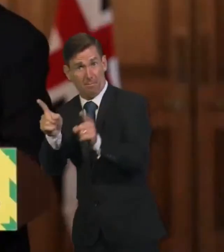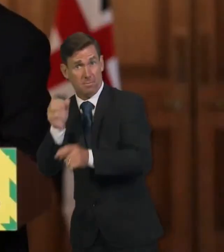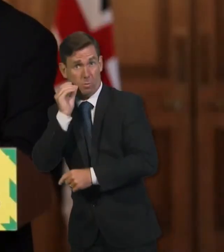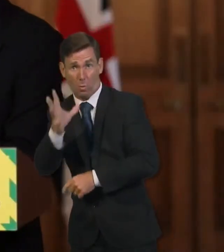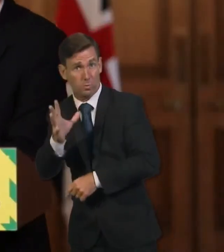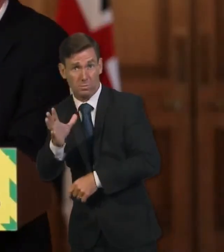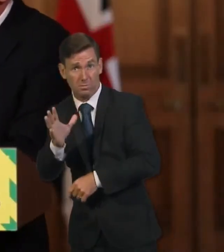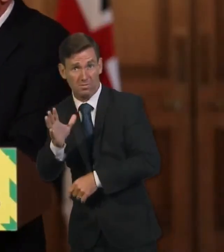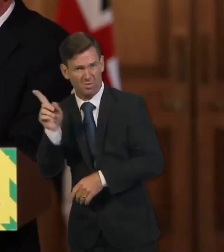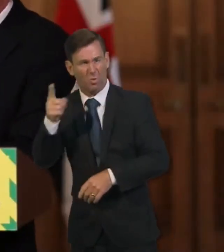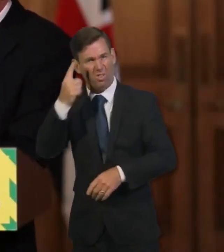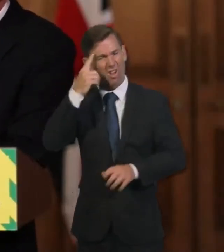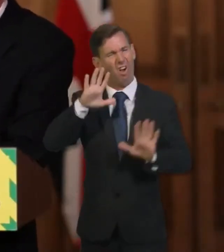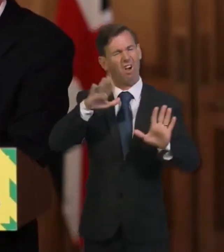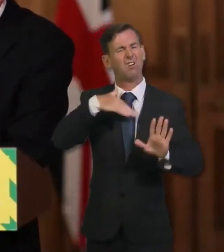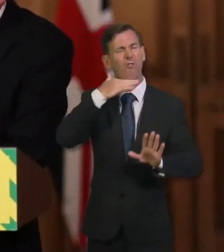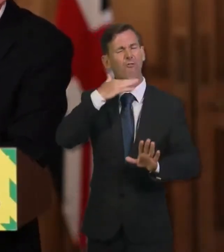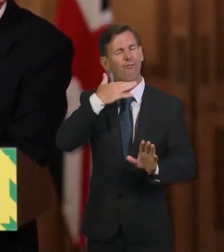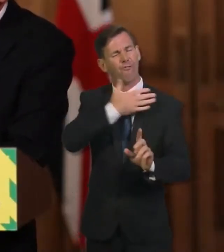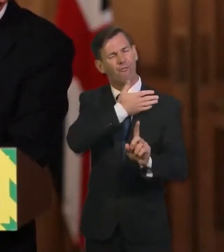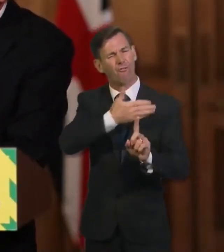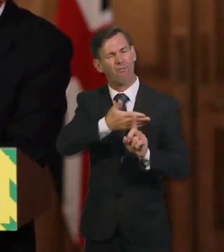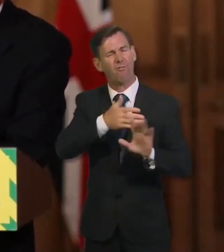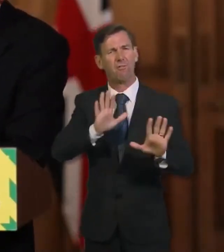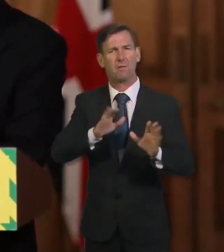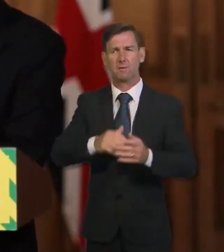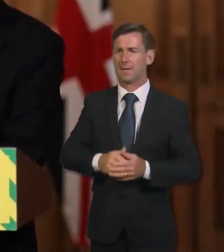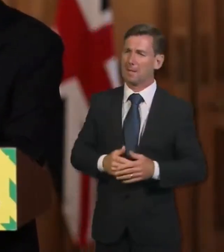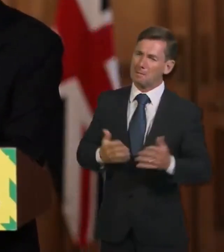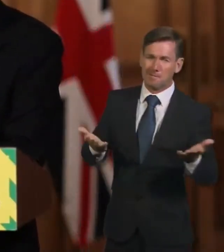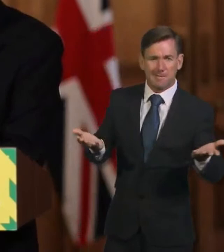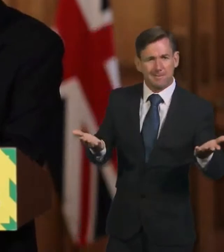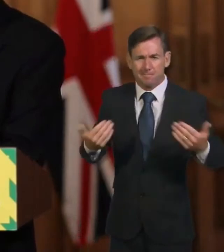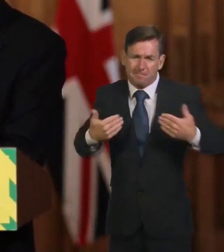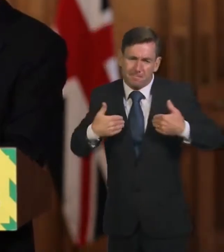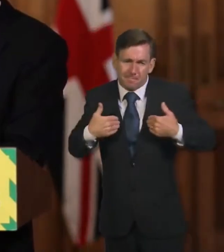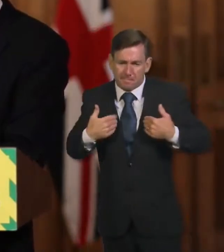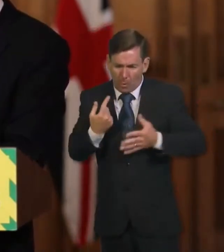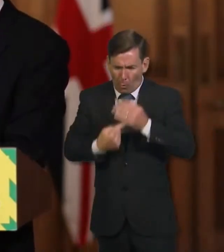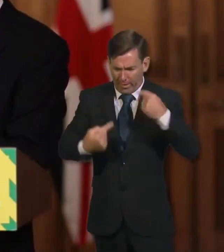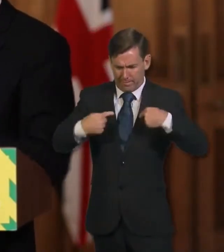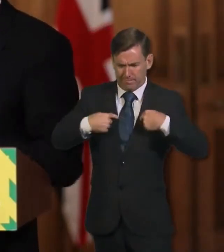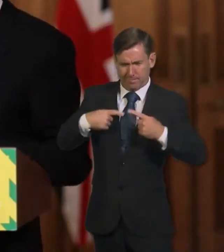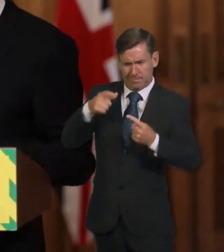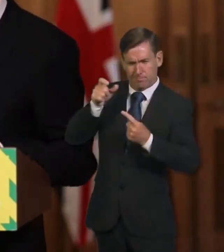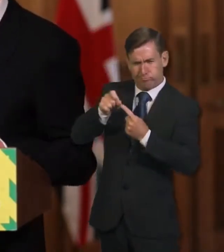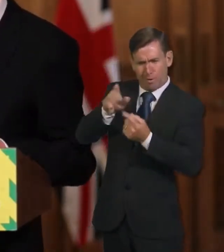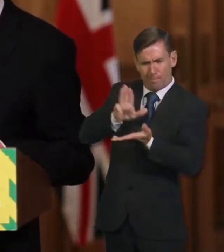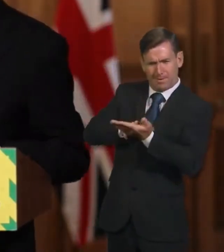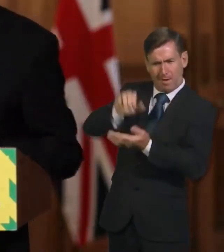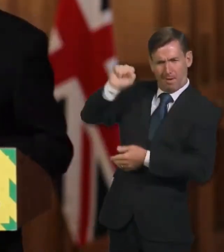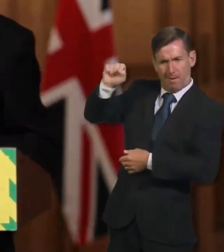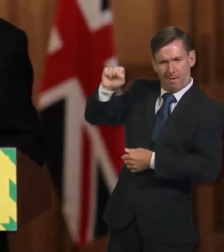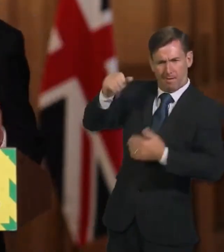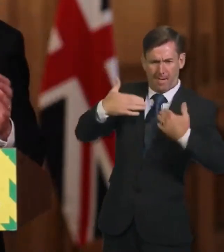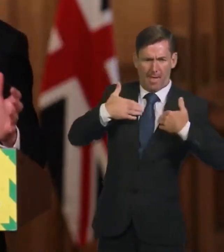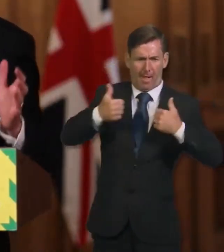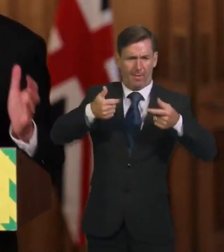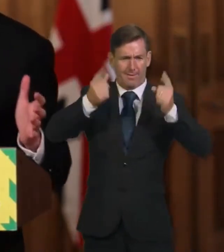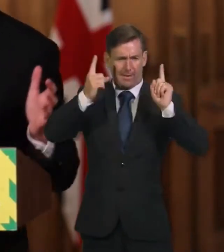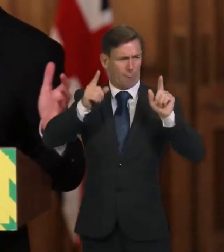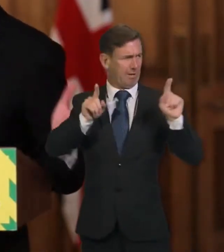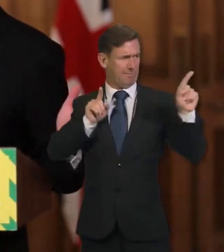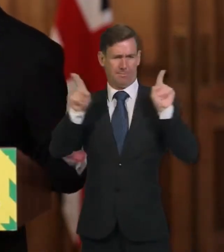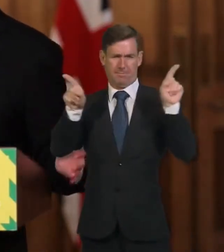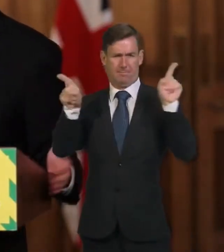are matters for the Prime Minister and the Health Secretary, but the point I've made in respect of all of them is that we have an effective regime, and we've have